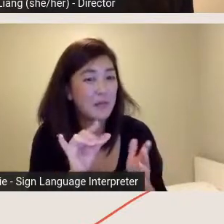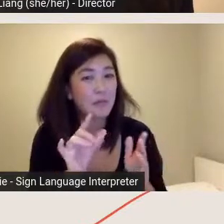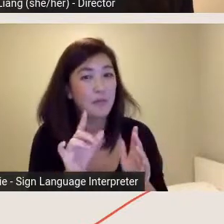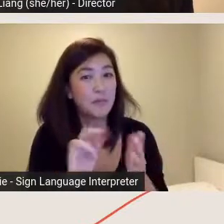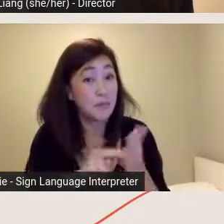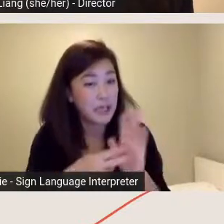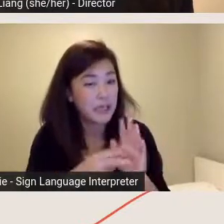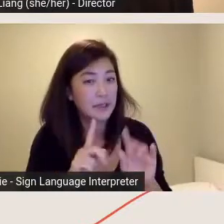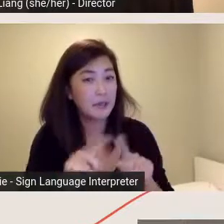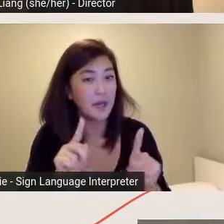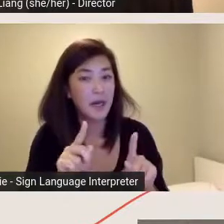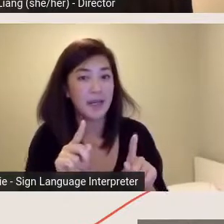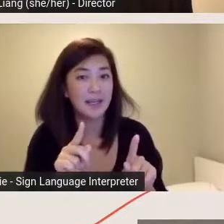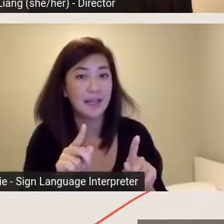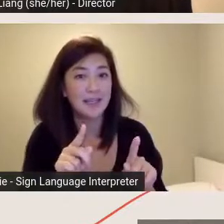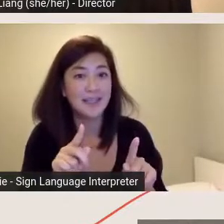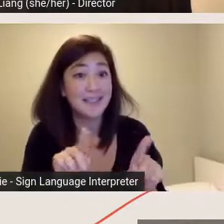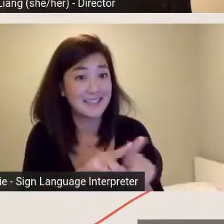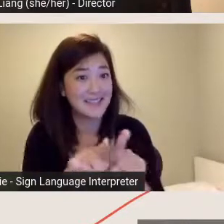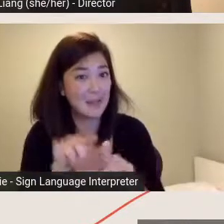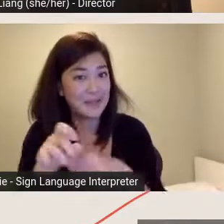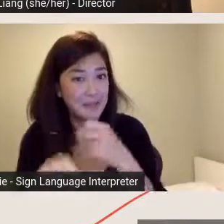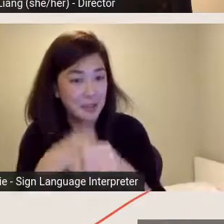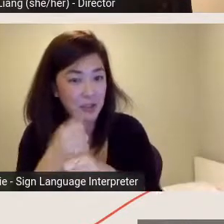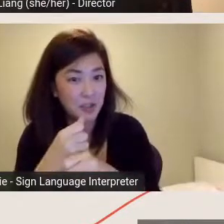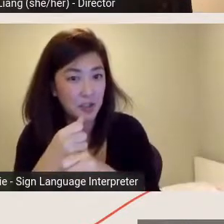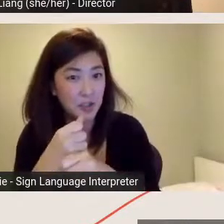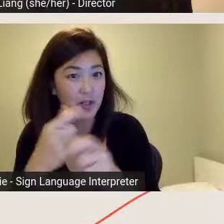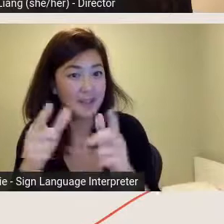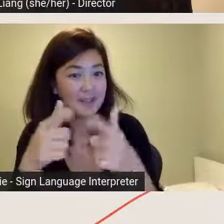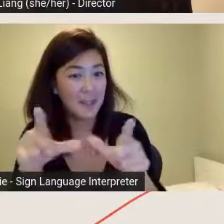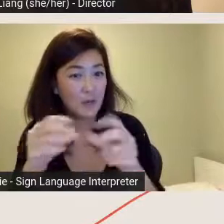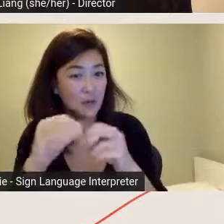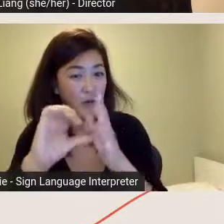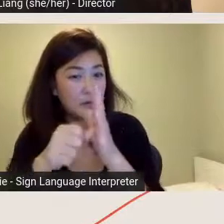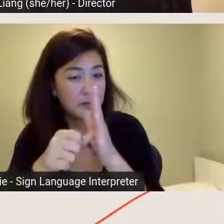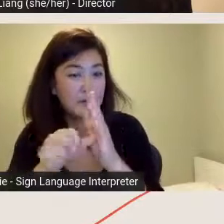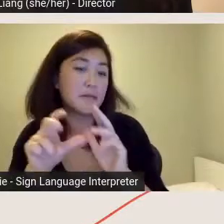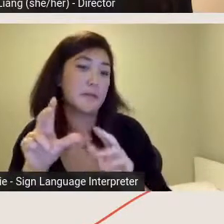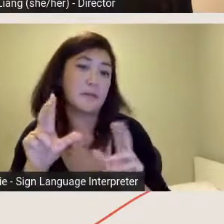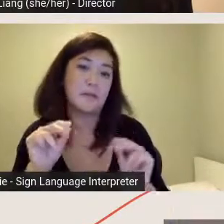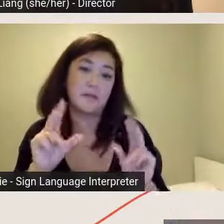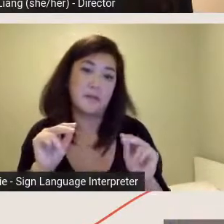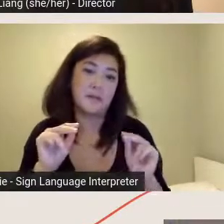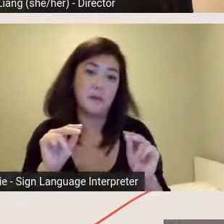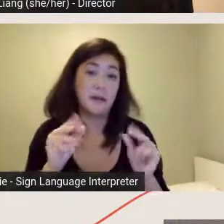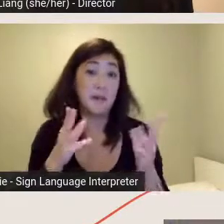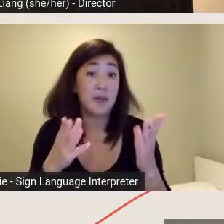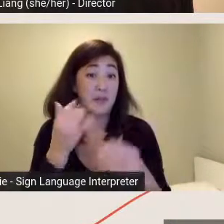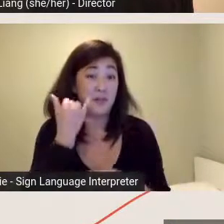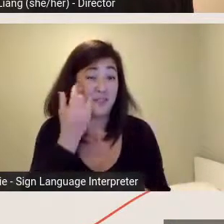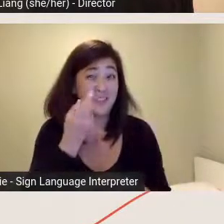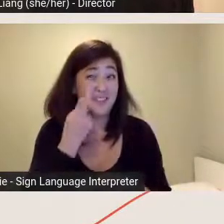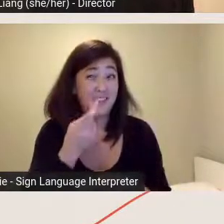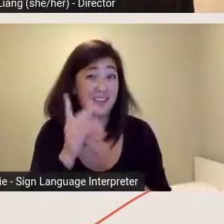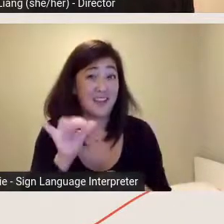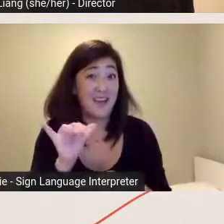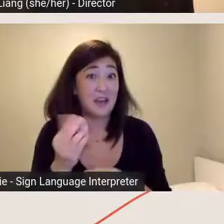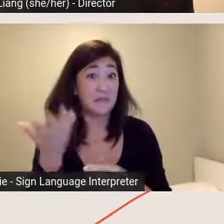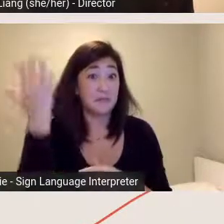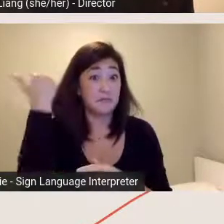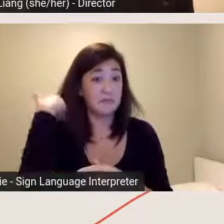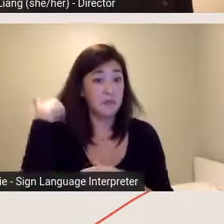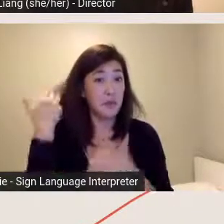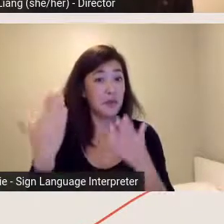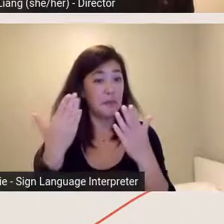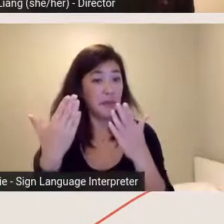year. Had we been using that language earlier, perhaps there would have been more progress, but it's sort of better late than never. So yeah, it's a